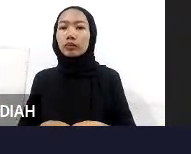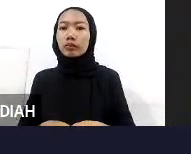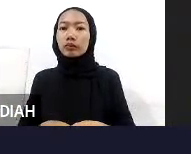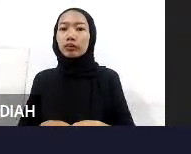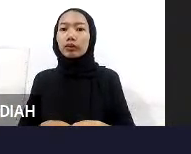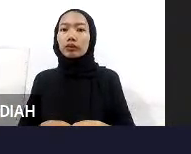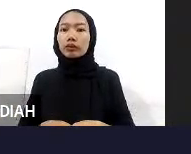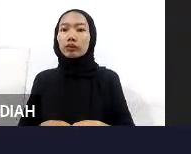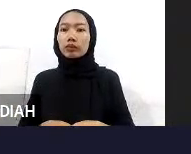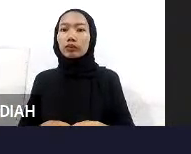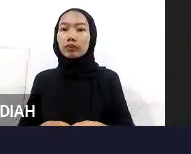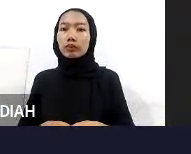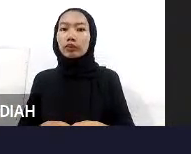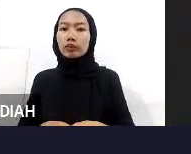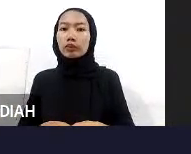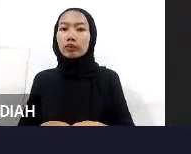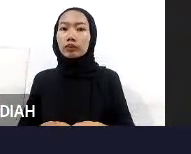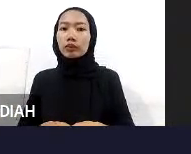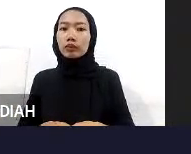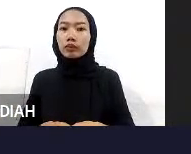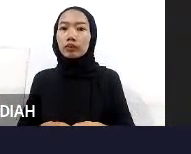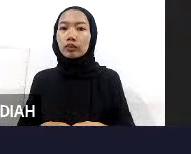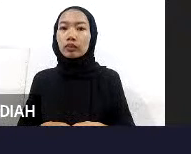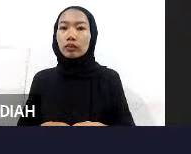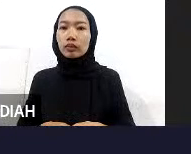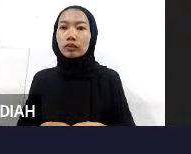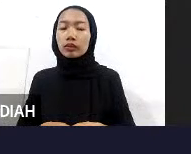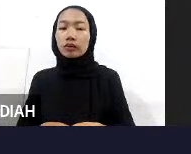Education, the learning environment,